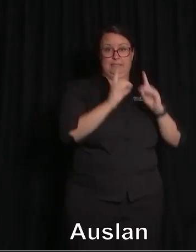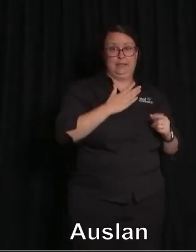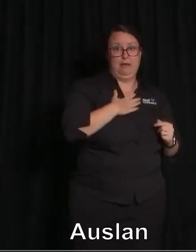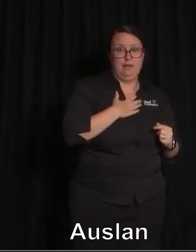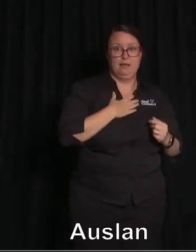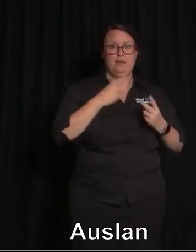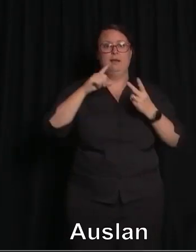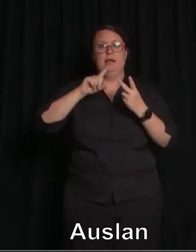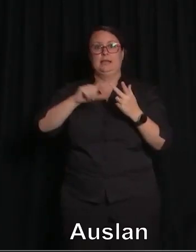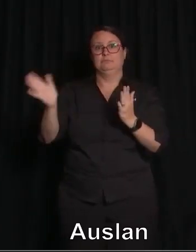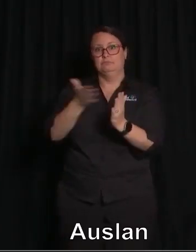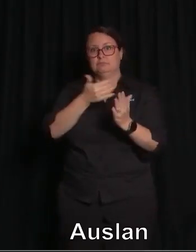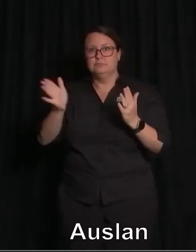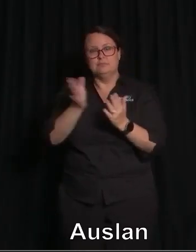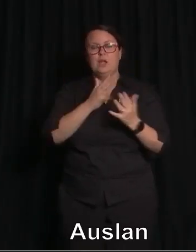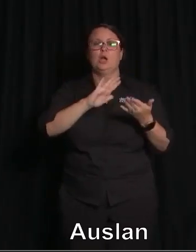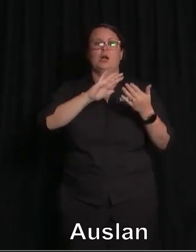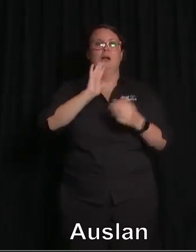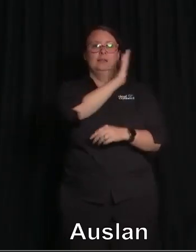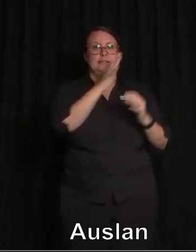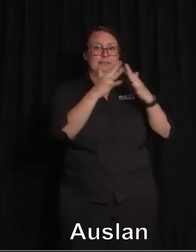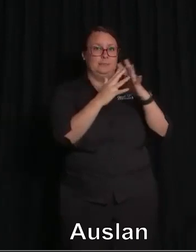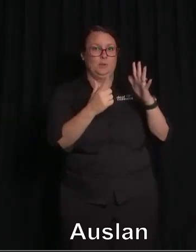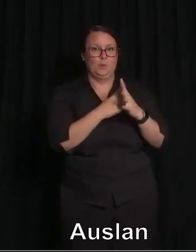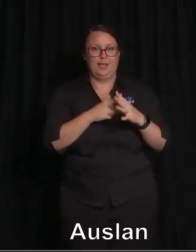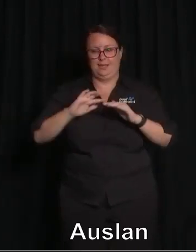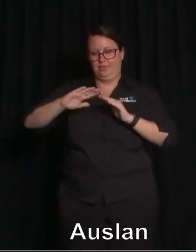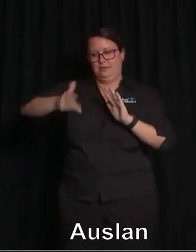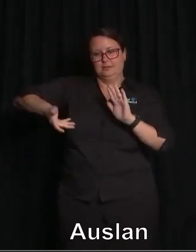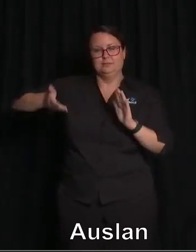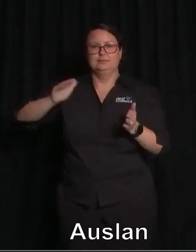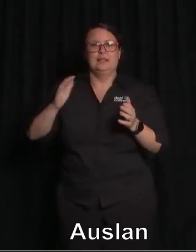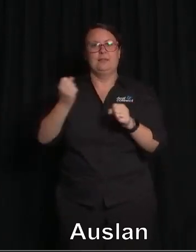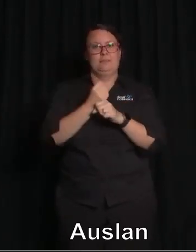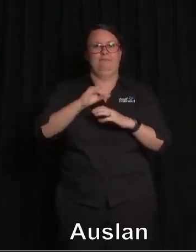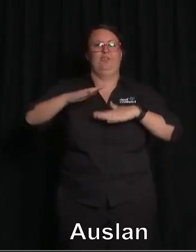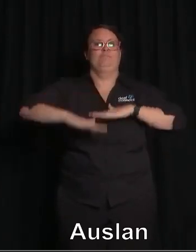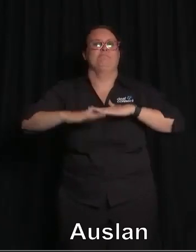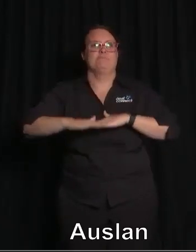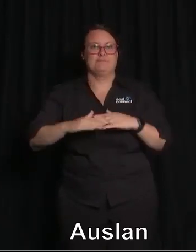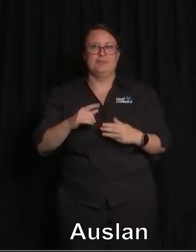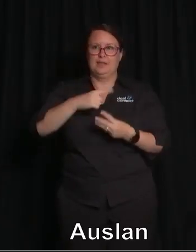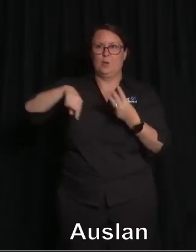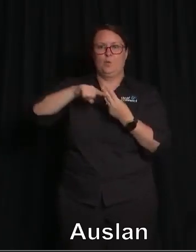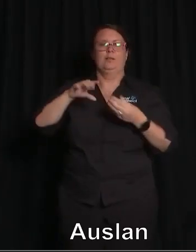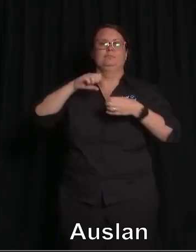by both parts of the community that makes us us. Thank you.